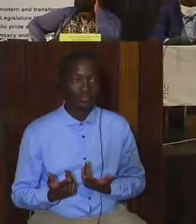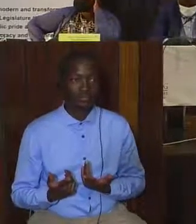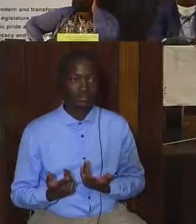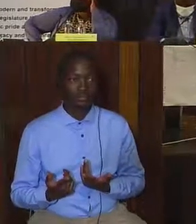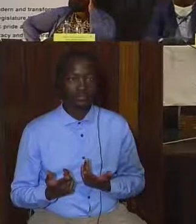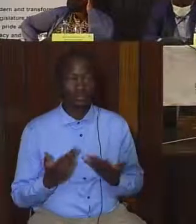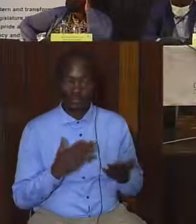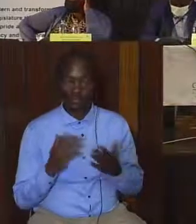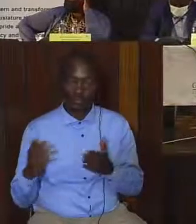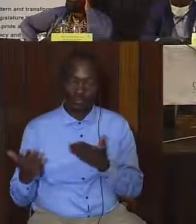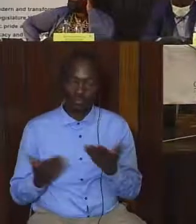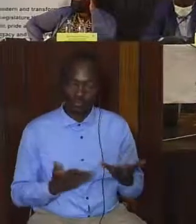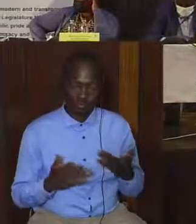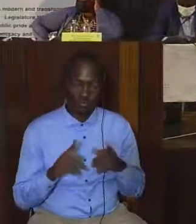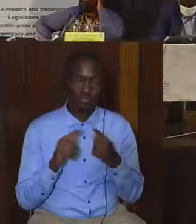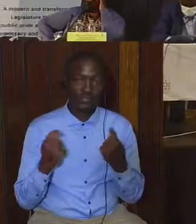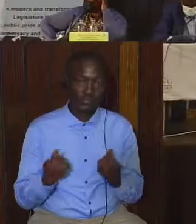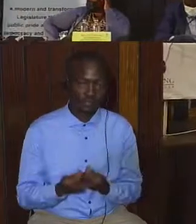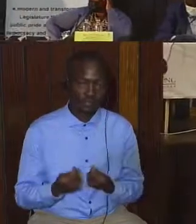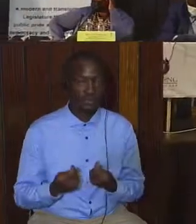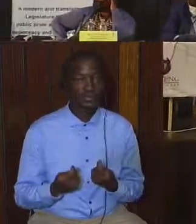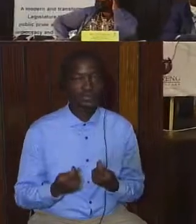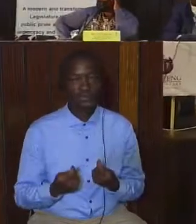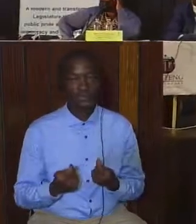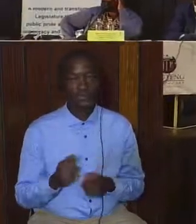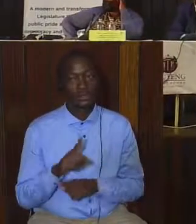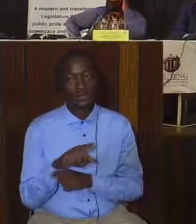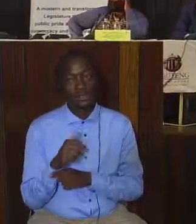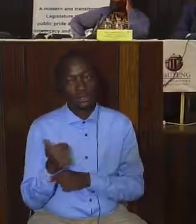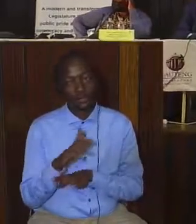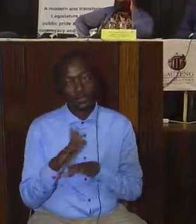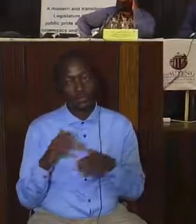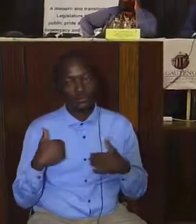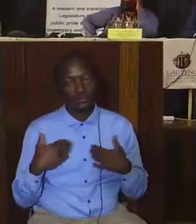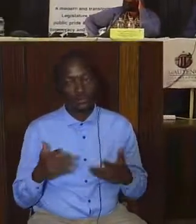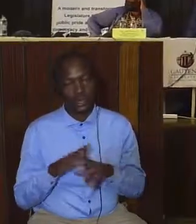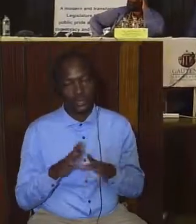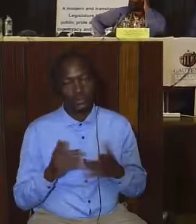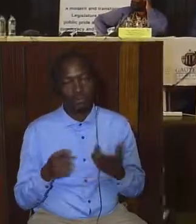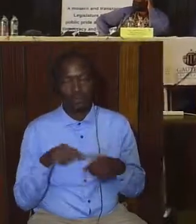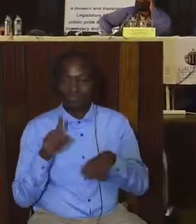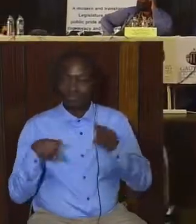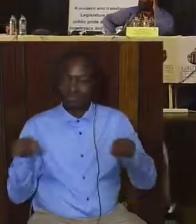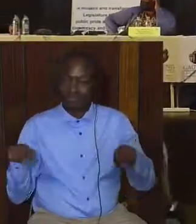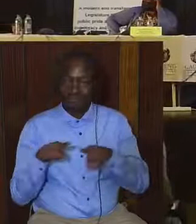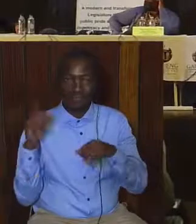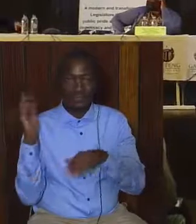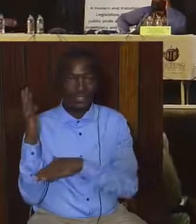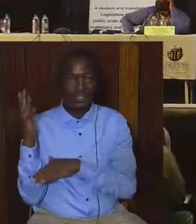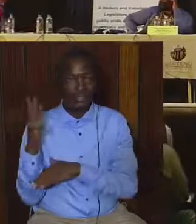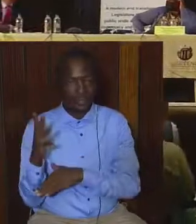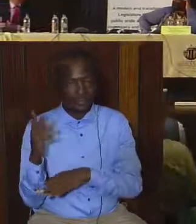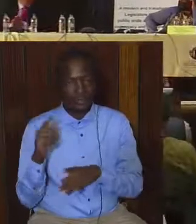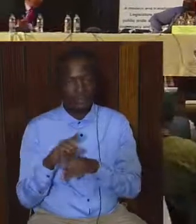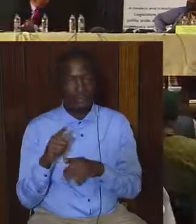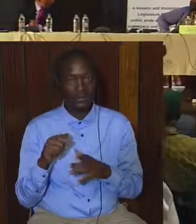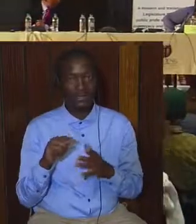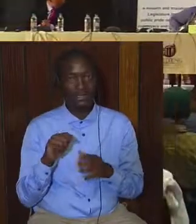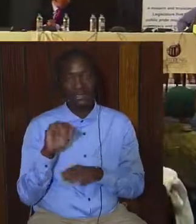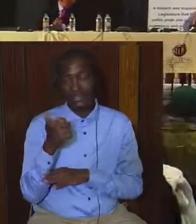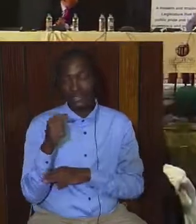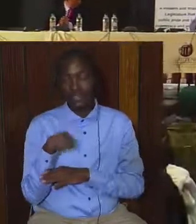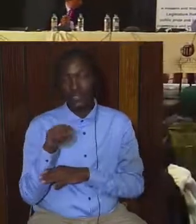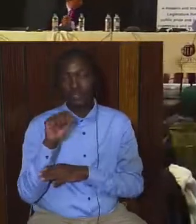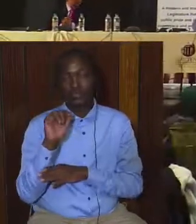obviously for you to introduce your team, and then we will start with the various presentations. It's item